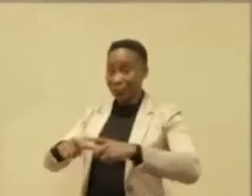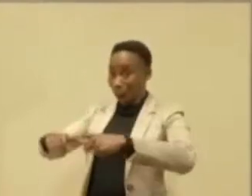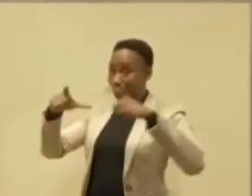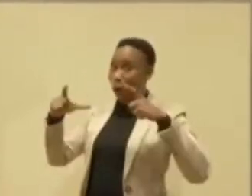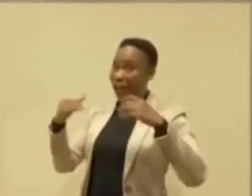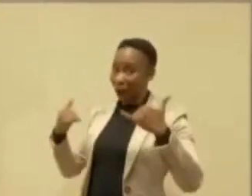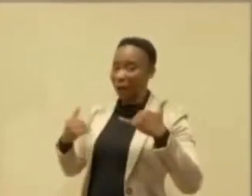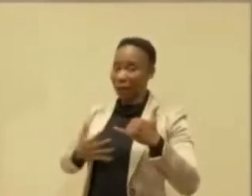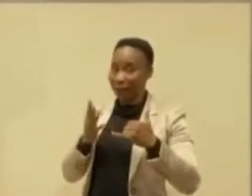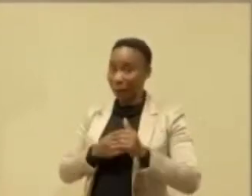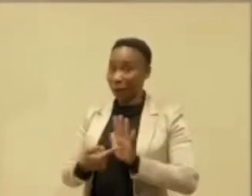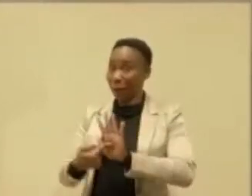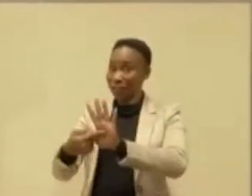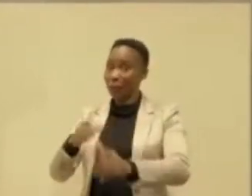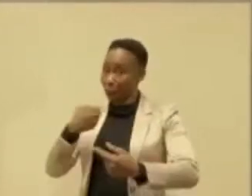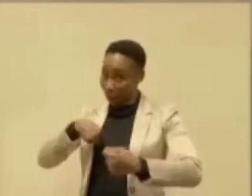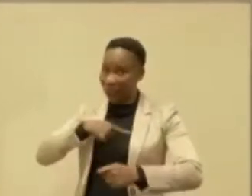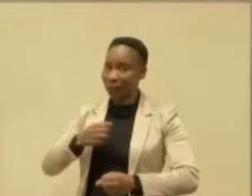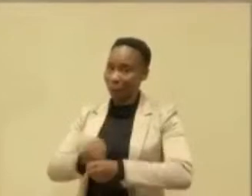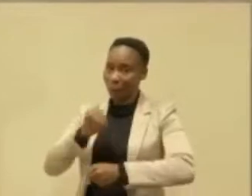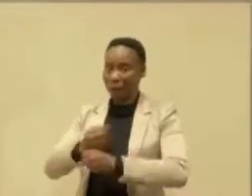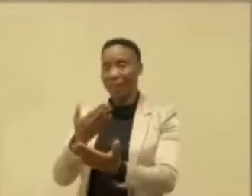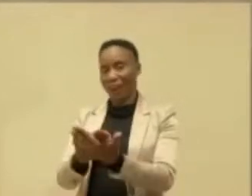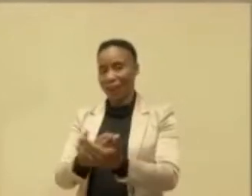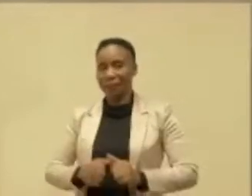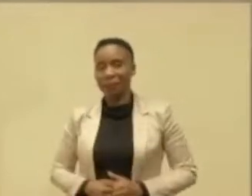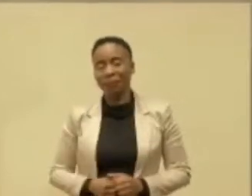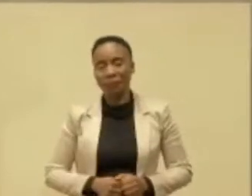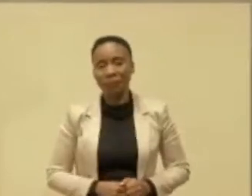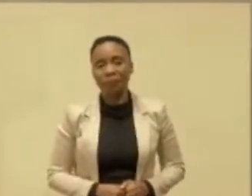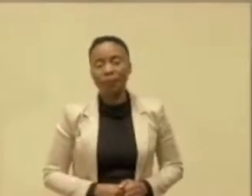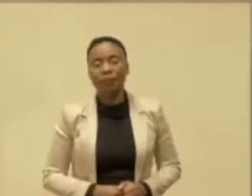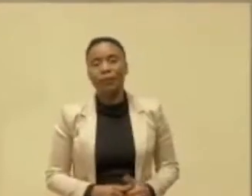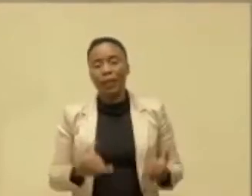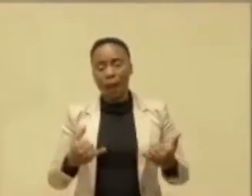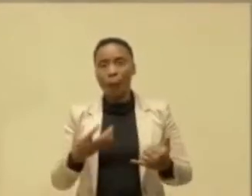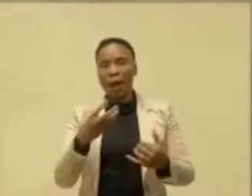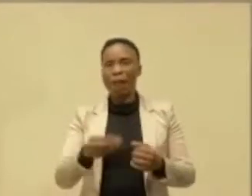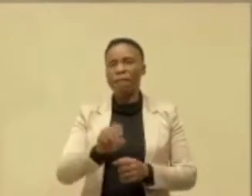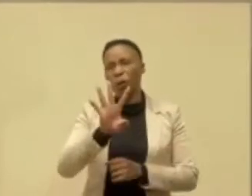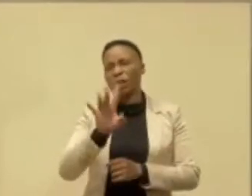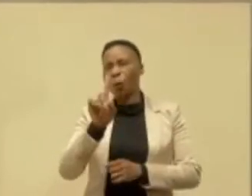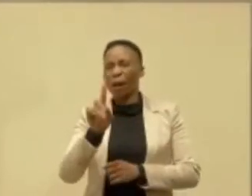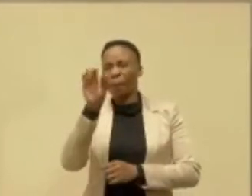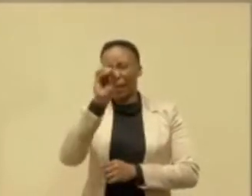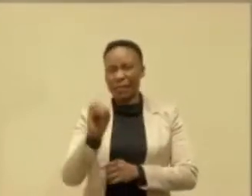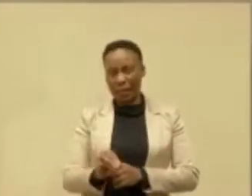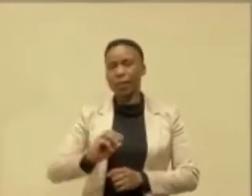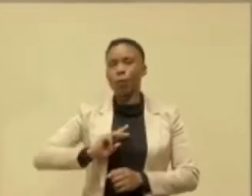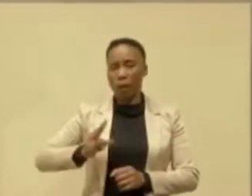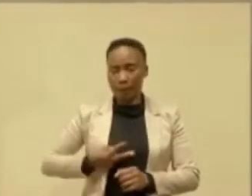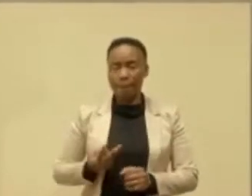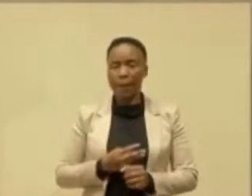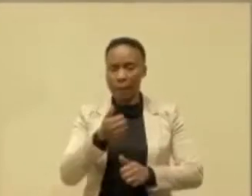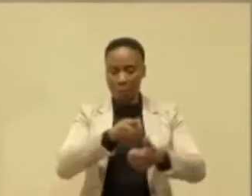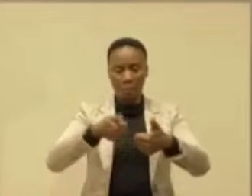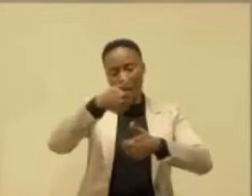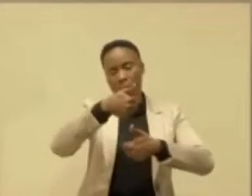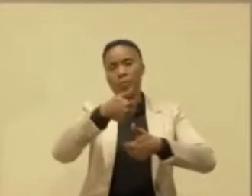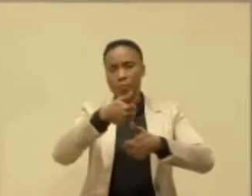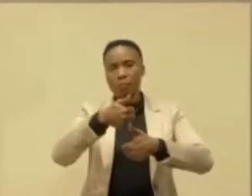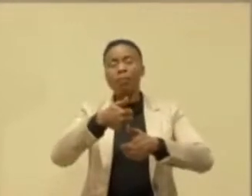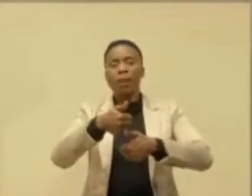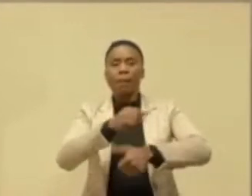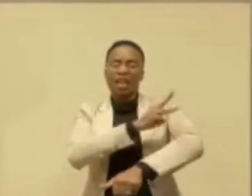now where we are the province stands at an average of 41 percent of women in senior management